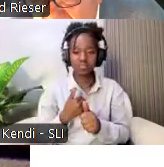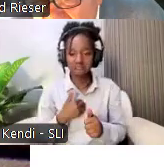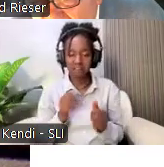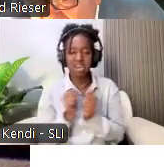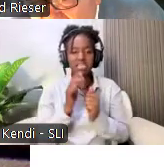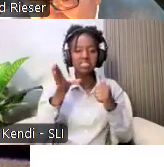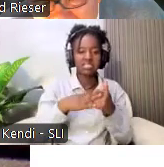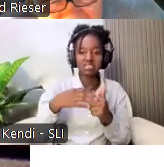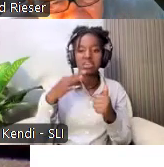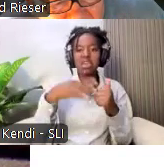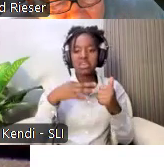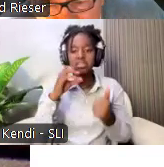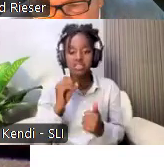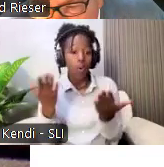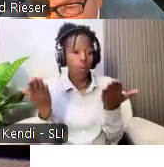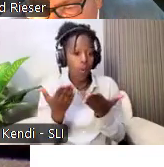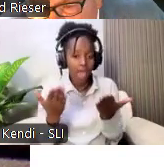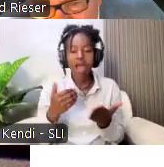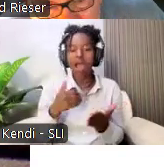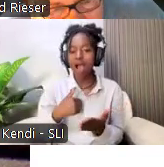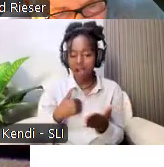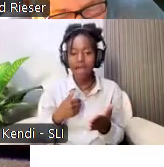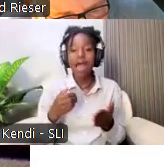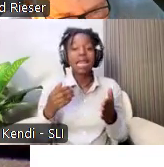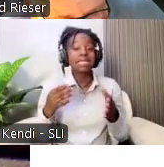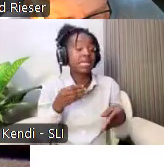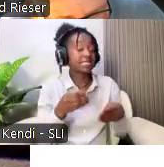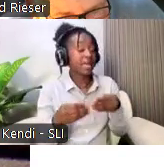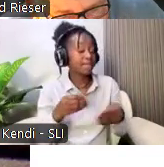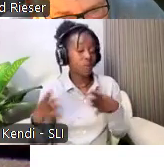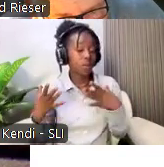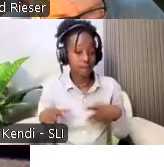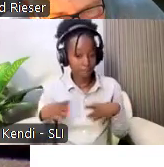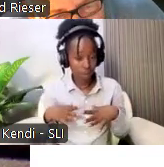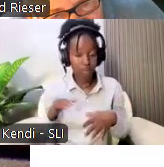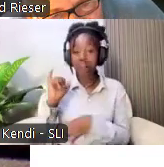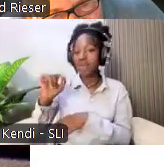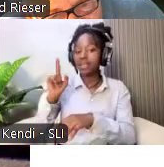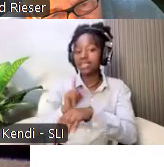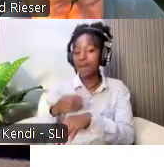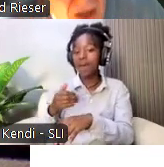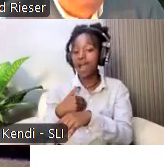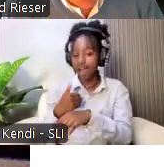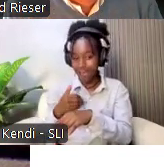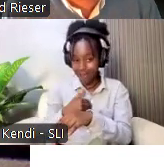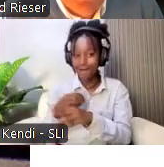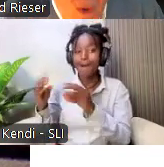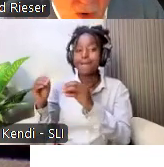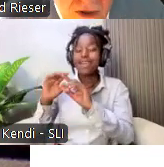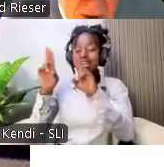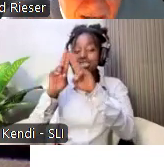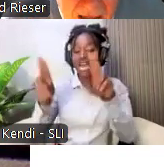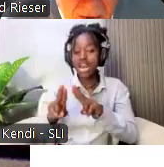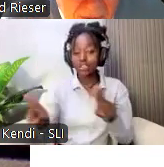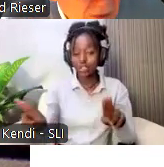people, there was a rehabilitation international conference, and they asked for half the